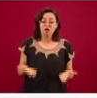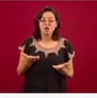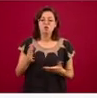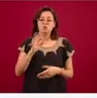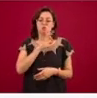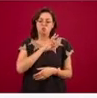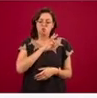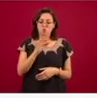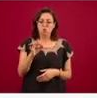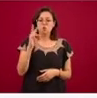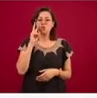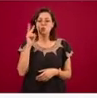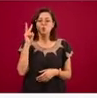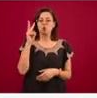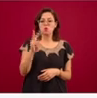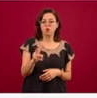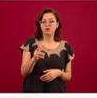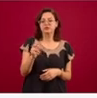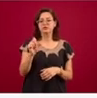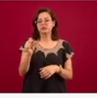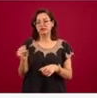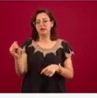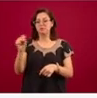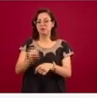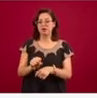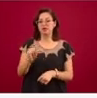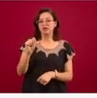19.27 to 14.55.